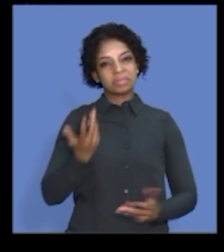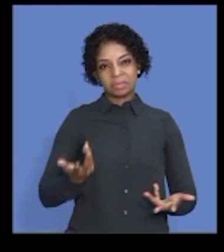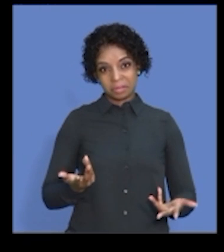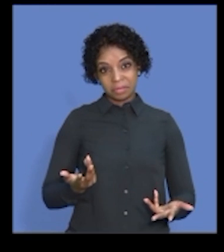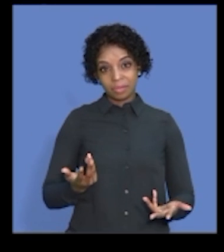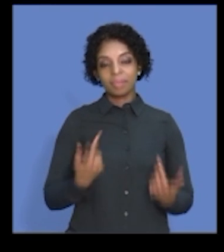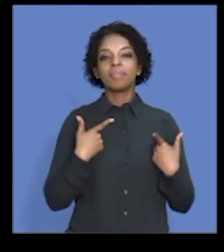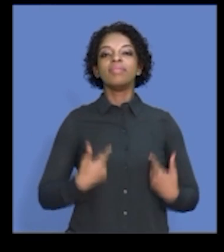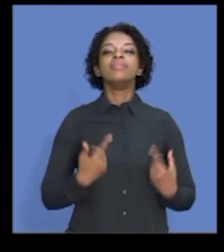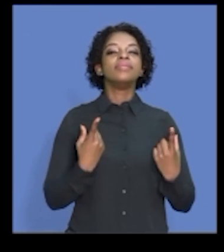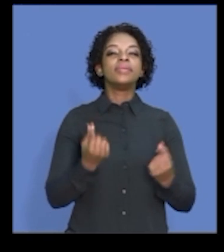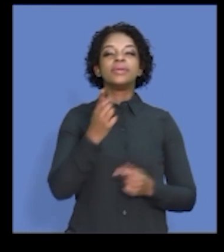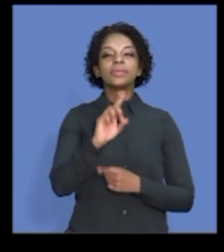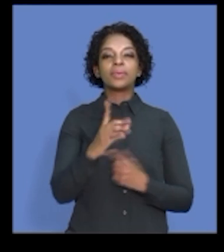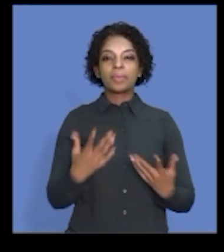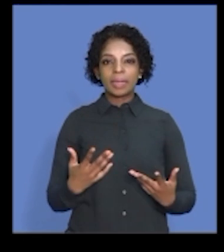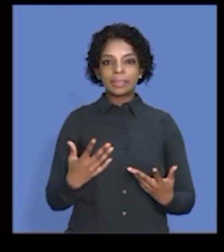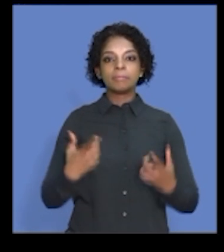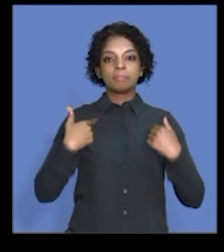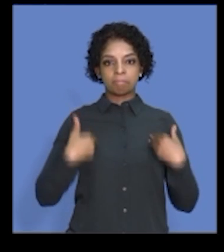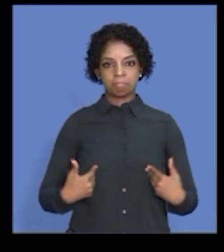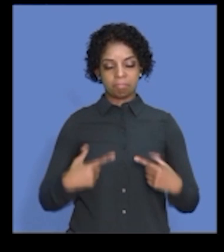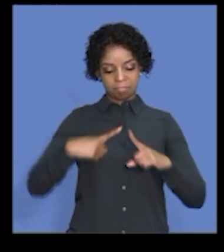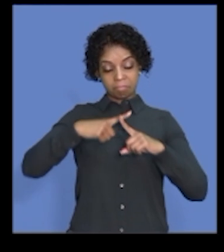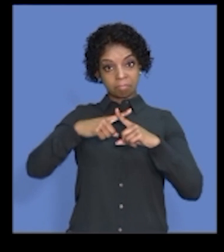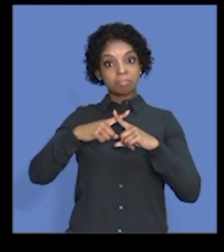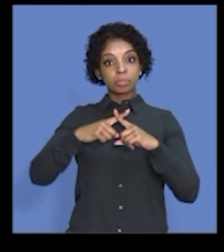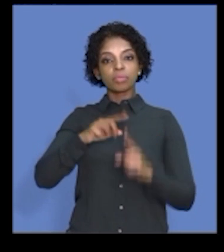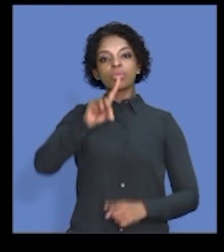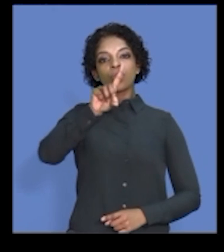my rand value. So what do? I cross multiply